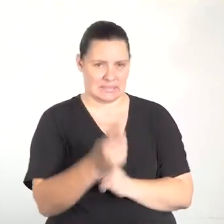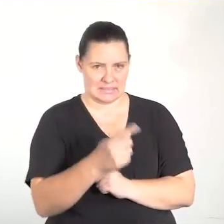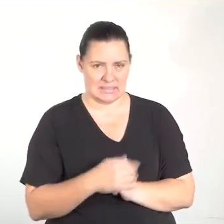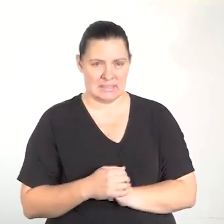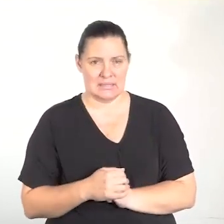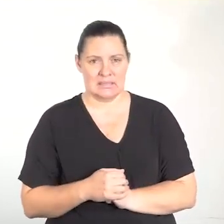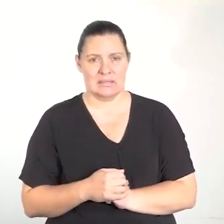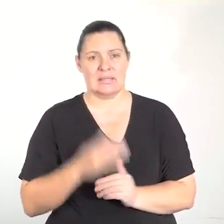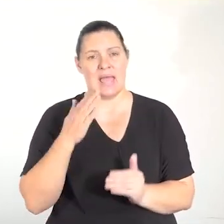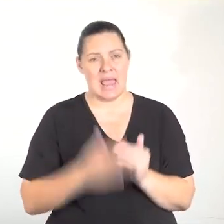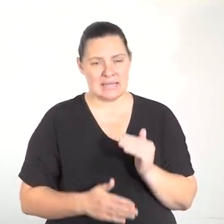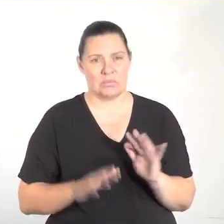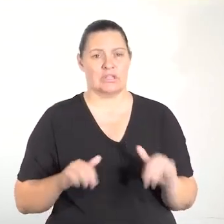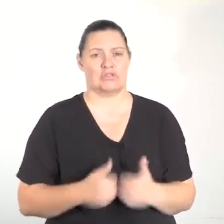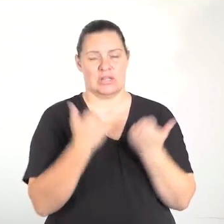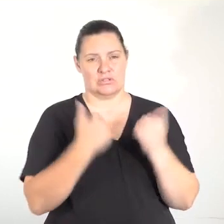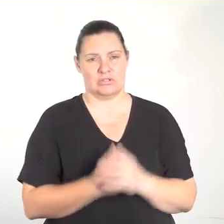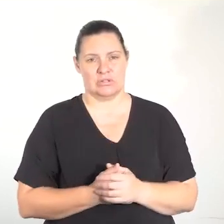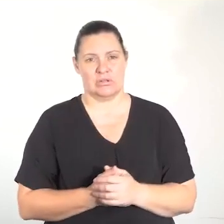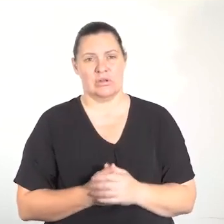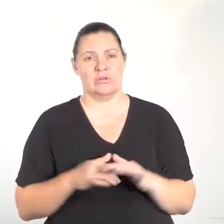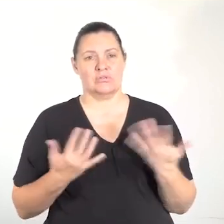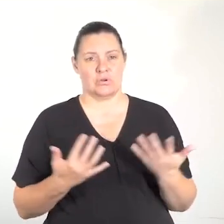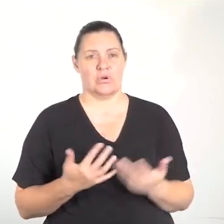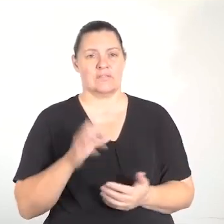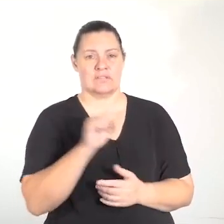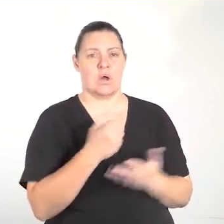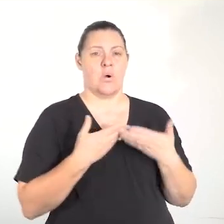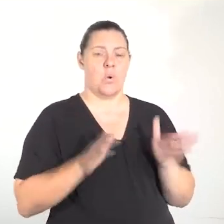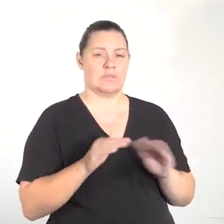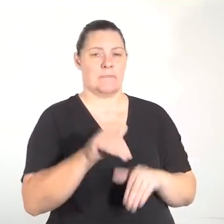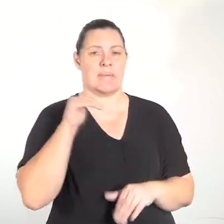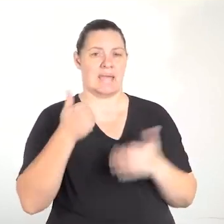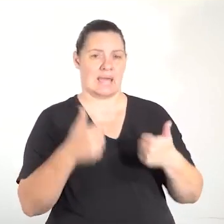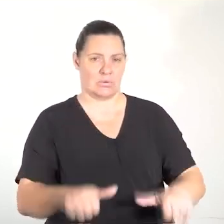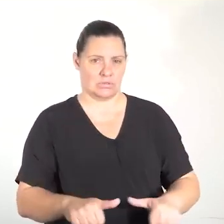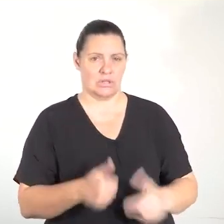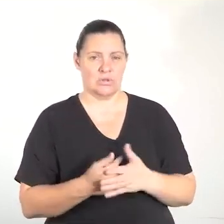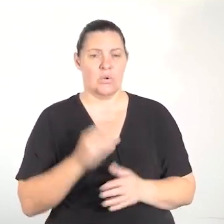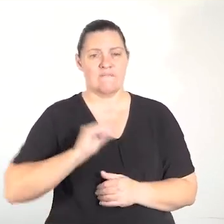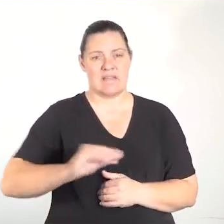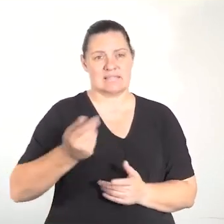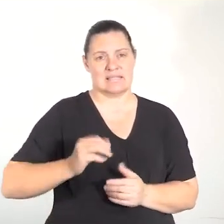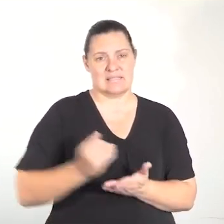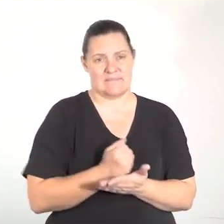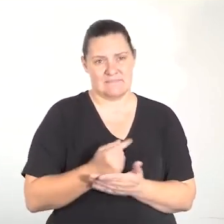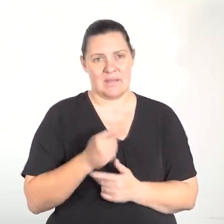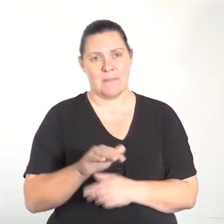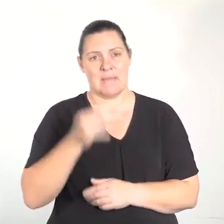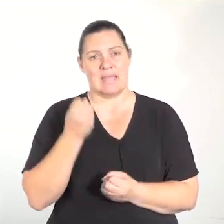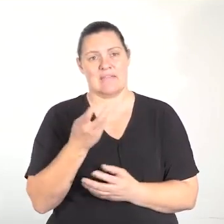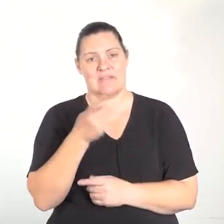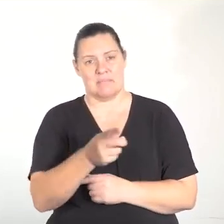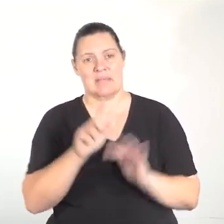remember those common errors. Let's end off with a challenge. So Saziso opens a bank account to invest his